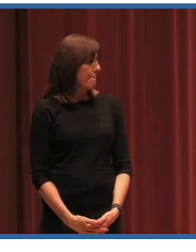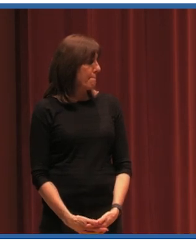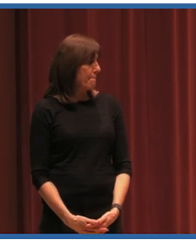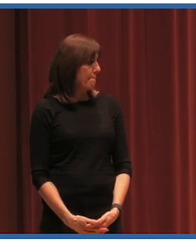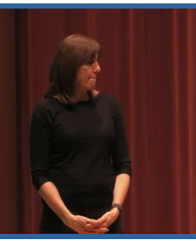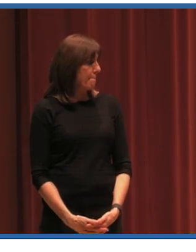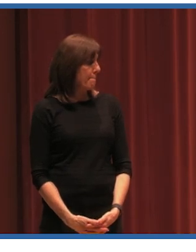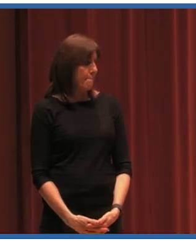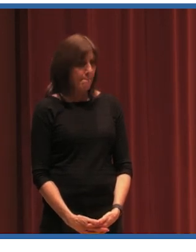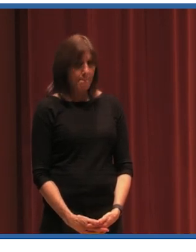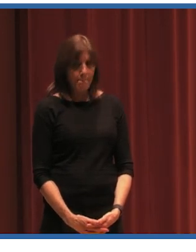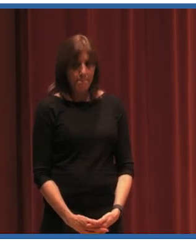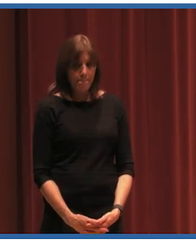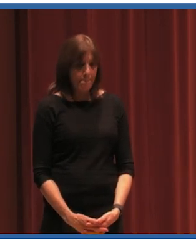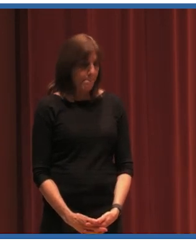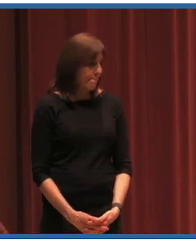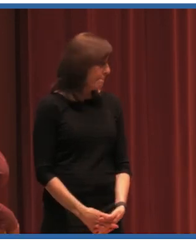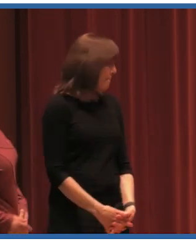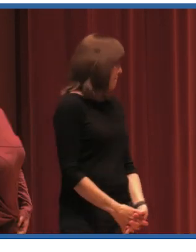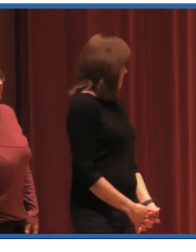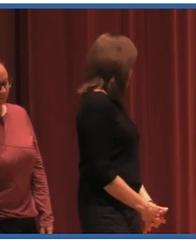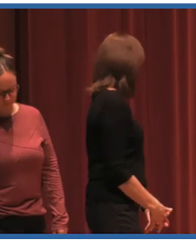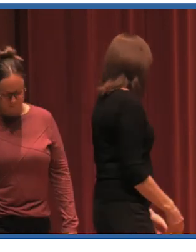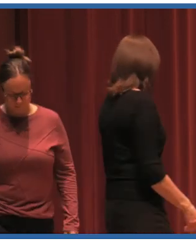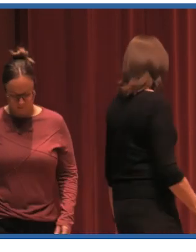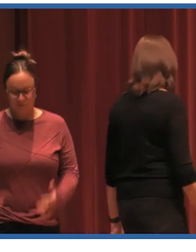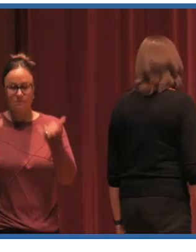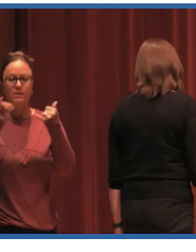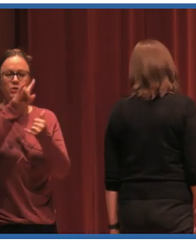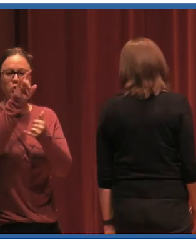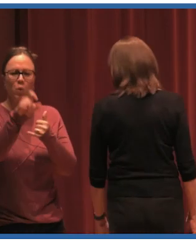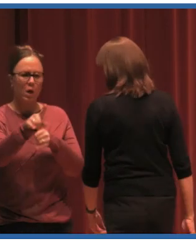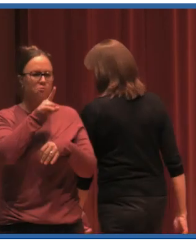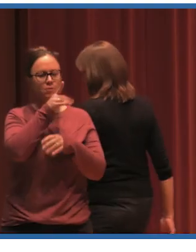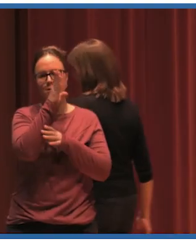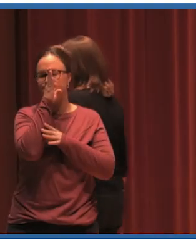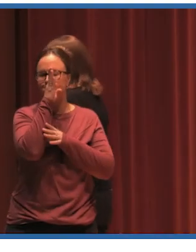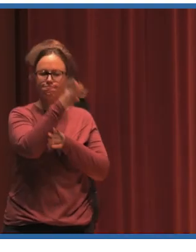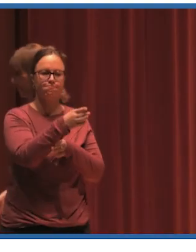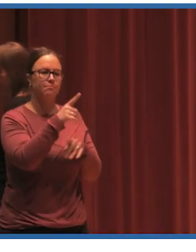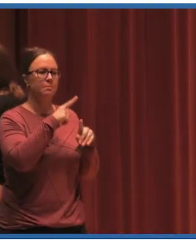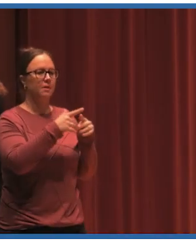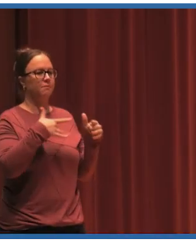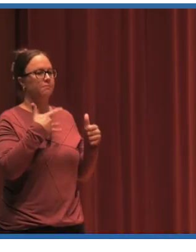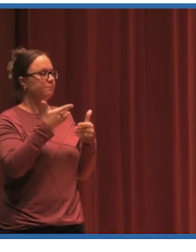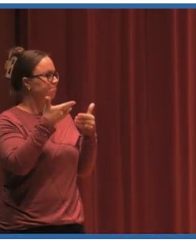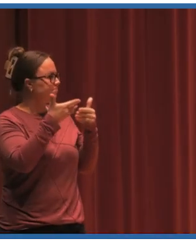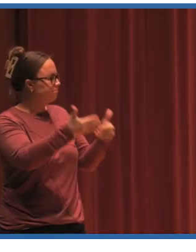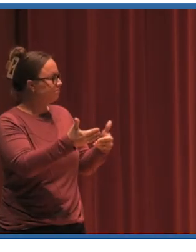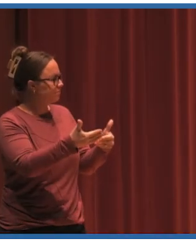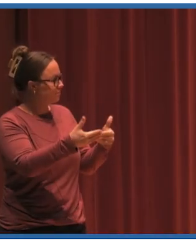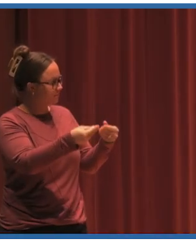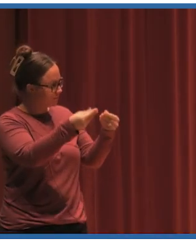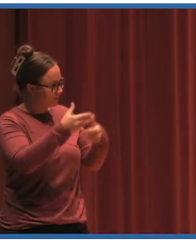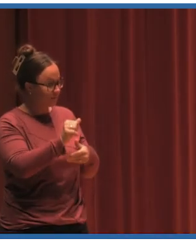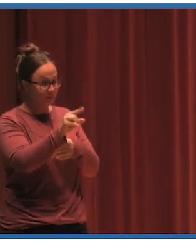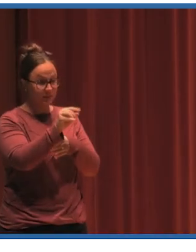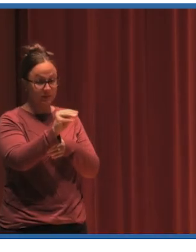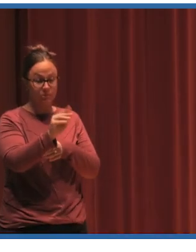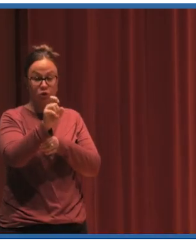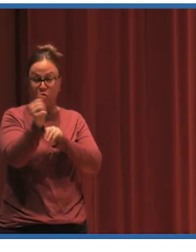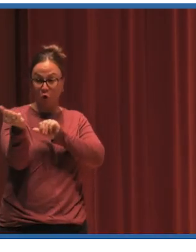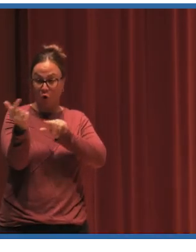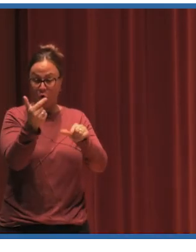This question is kind of straight to the point, but feel free to kind of fill in some ancillary details. Adam, should we all get